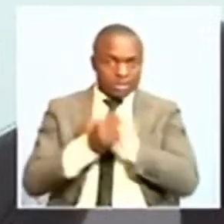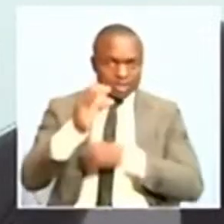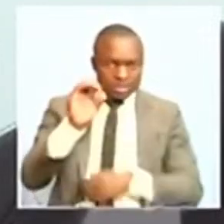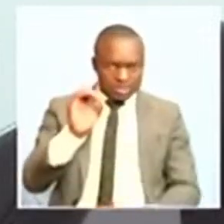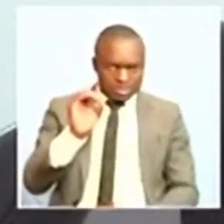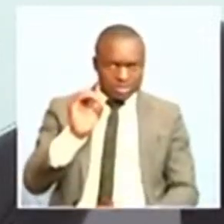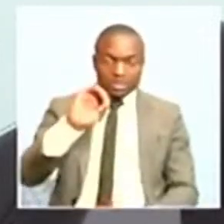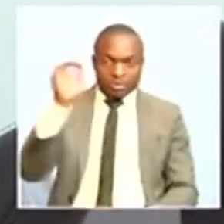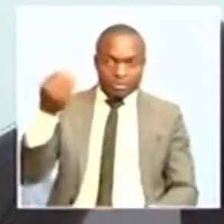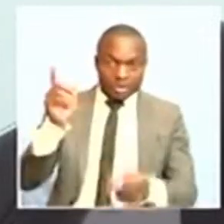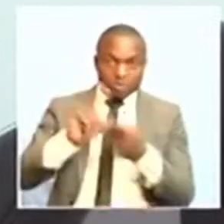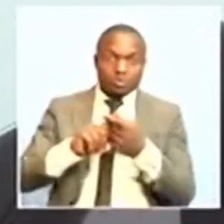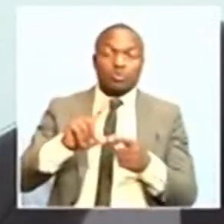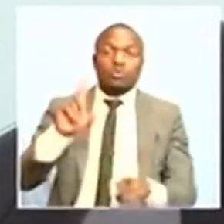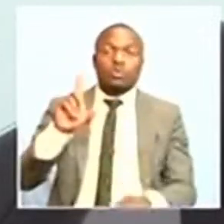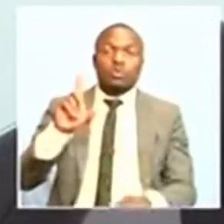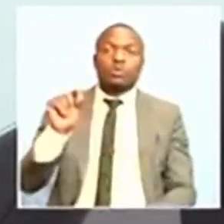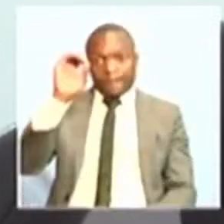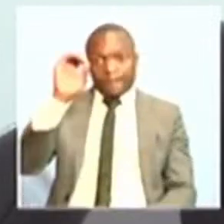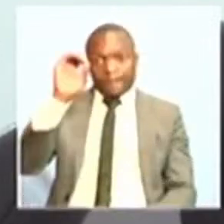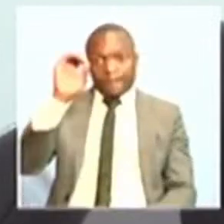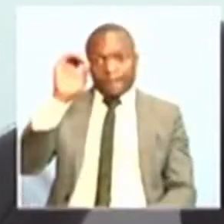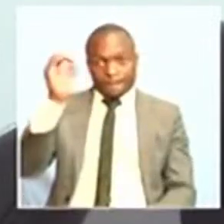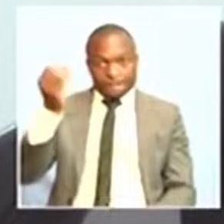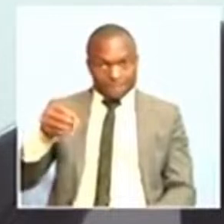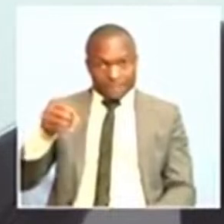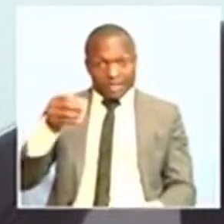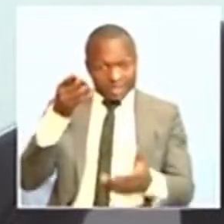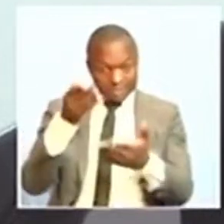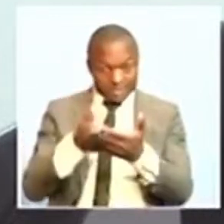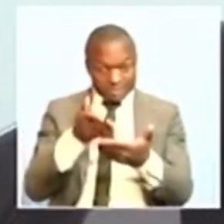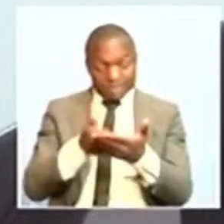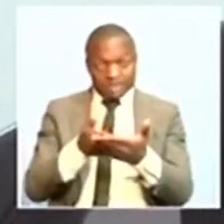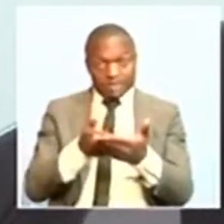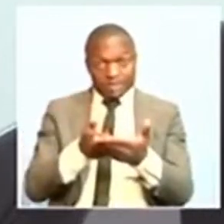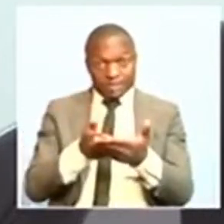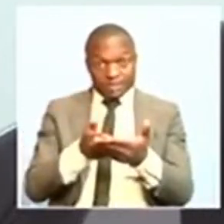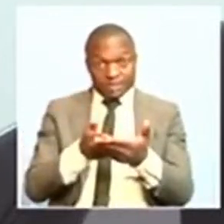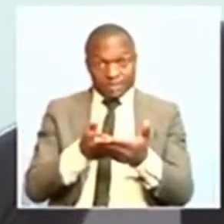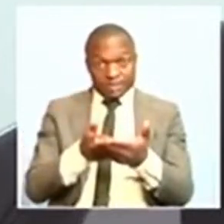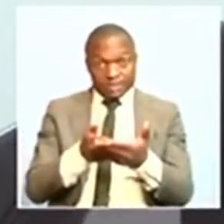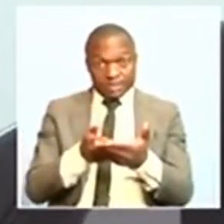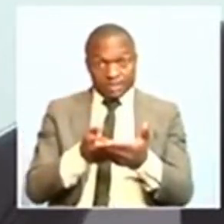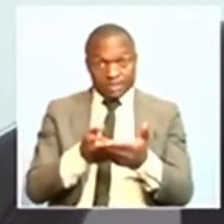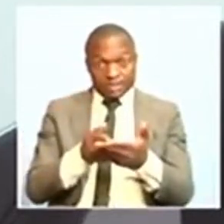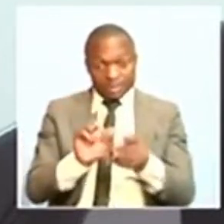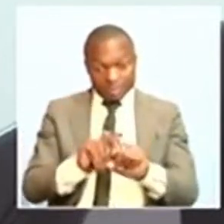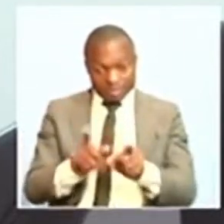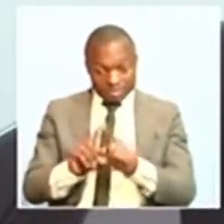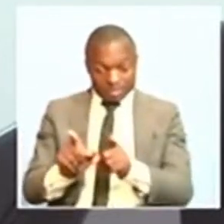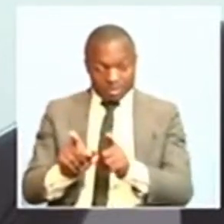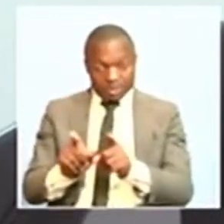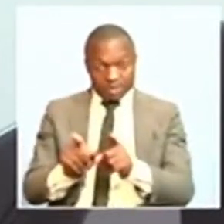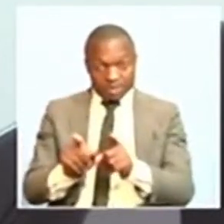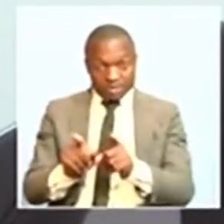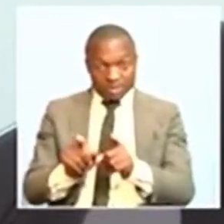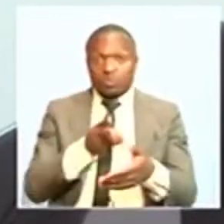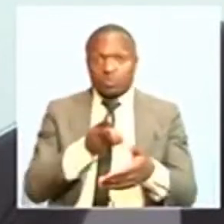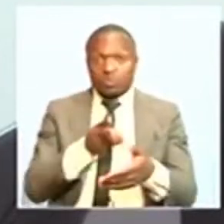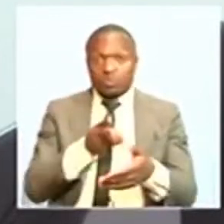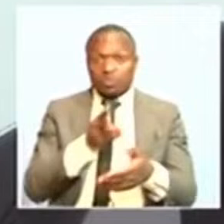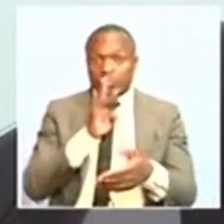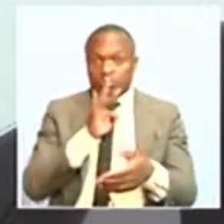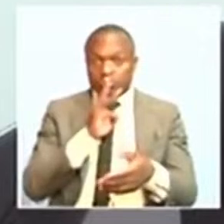0% to 20%, and description is differentiated by the diameters of these hose pipes.